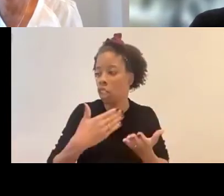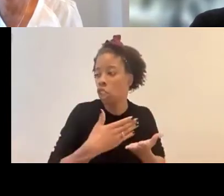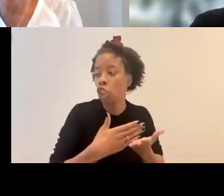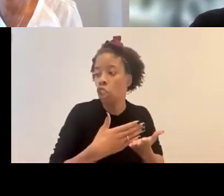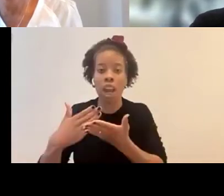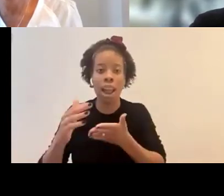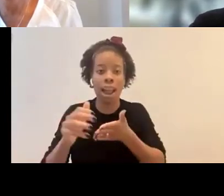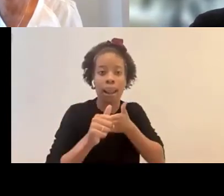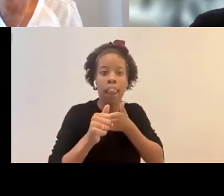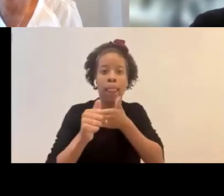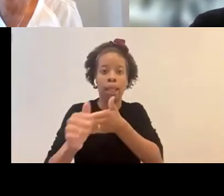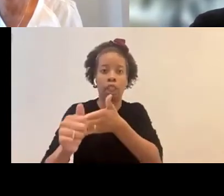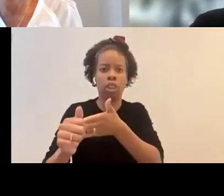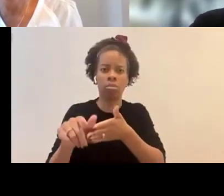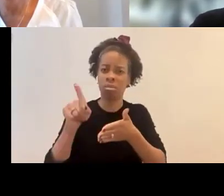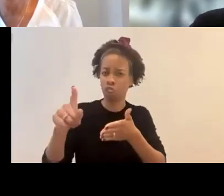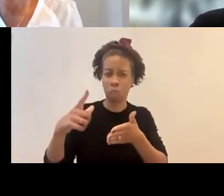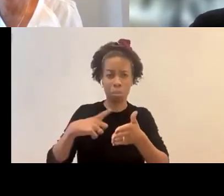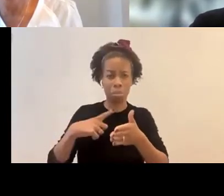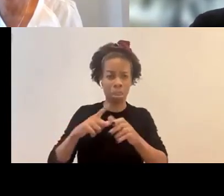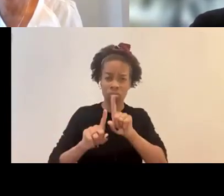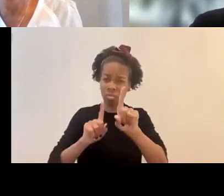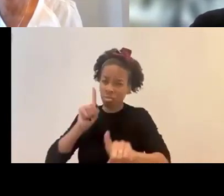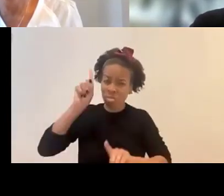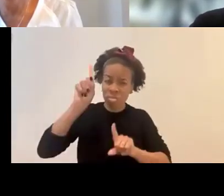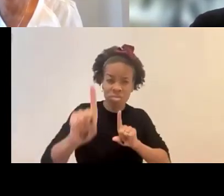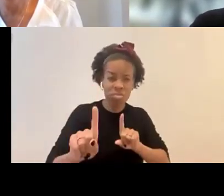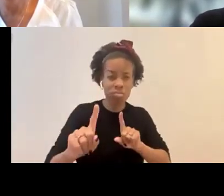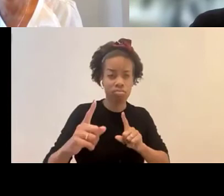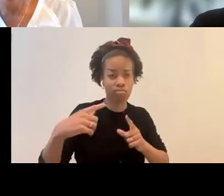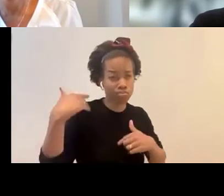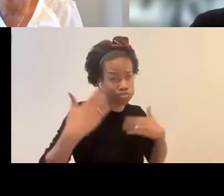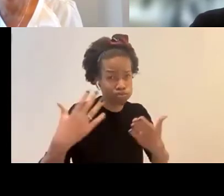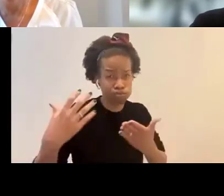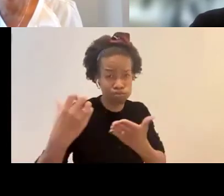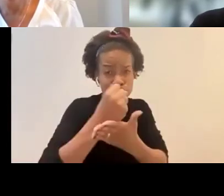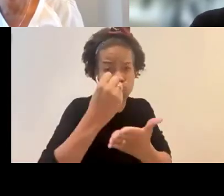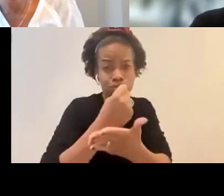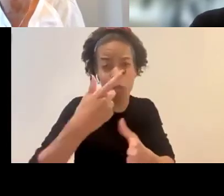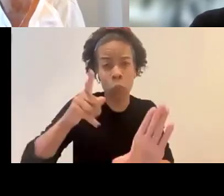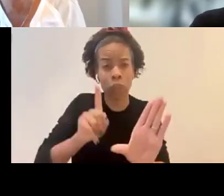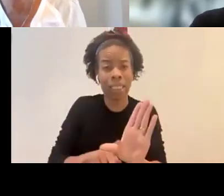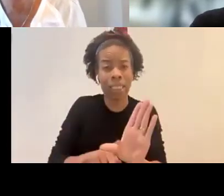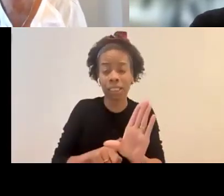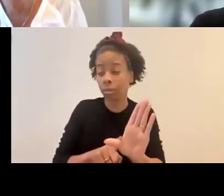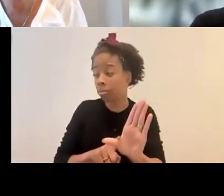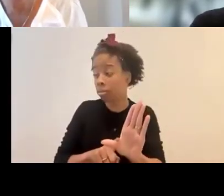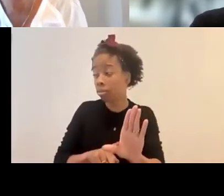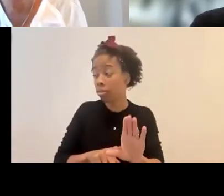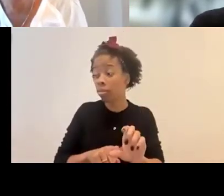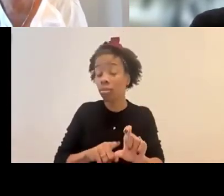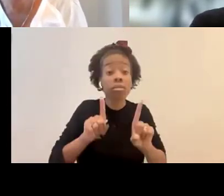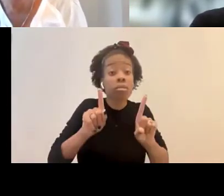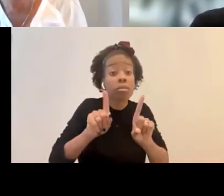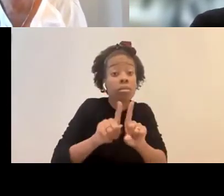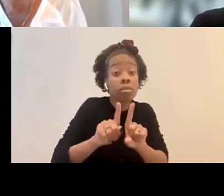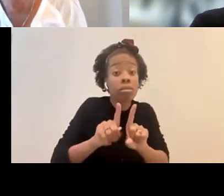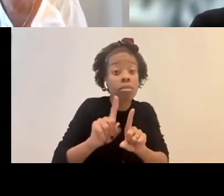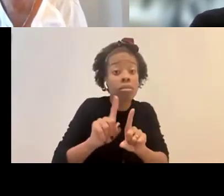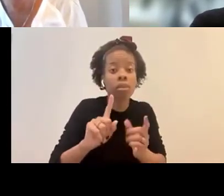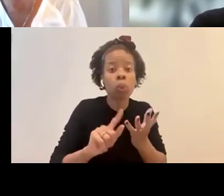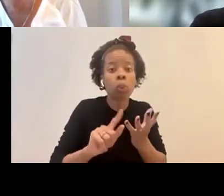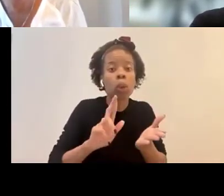made incredible strides in the last 2 years on this. We also had the establishment of the UN